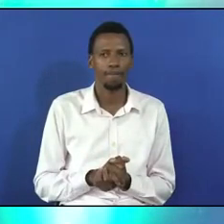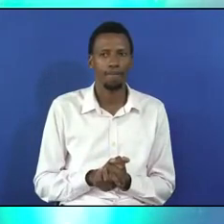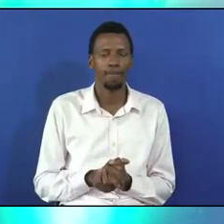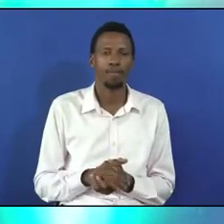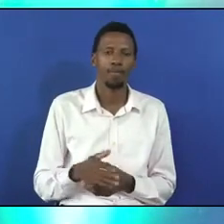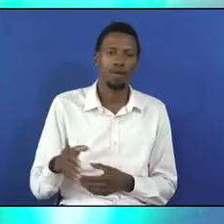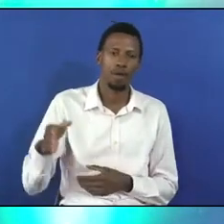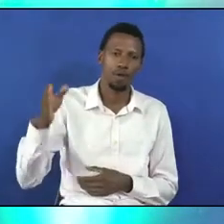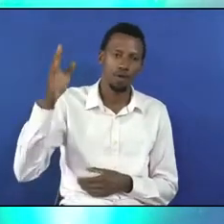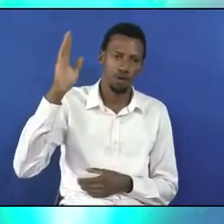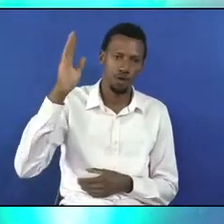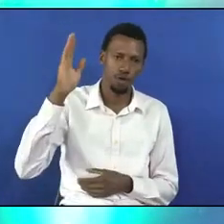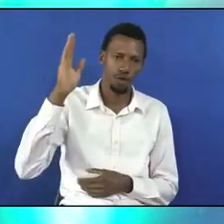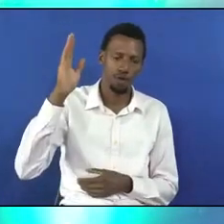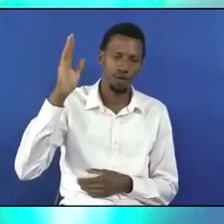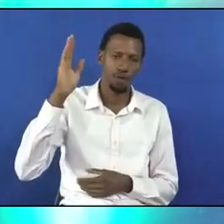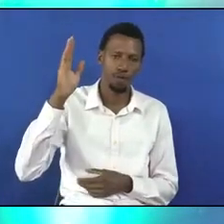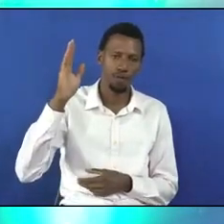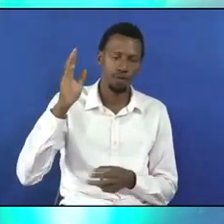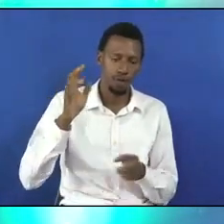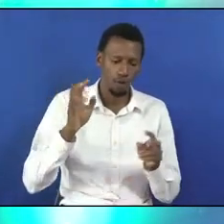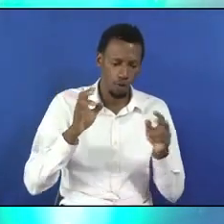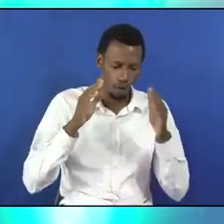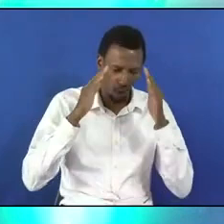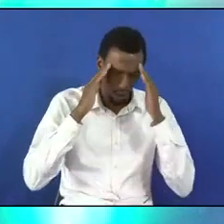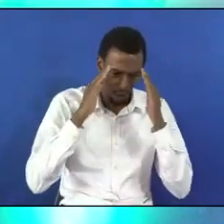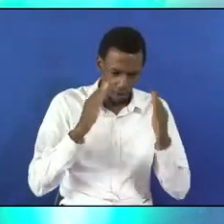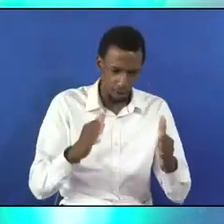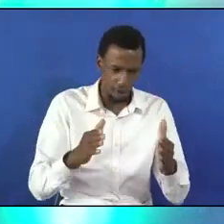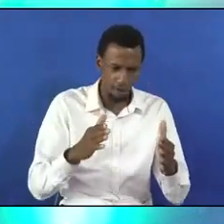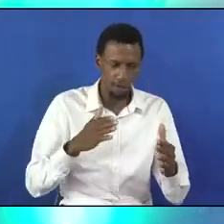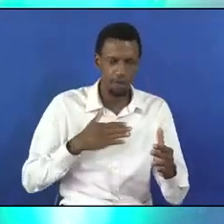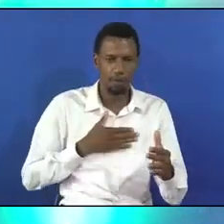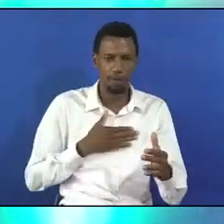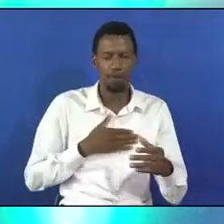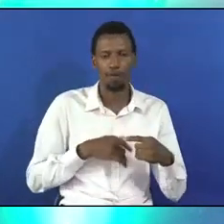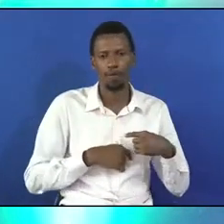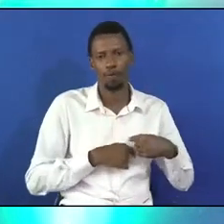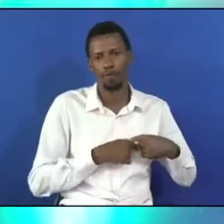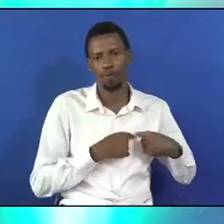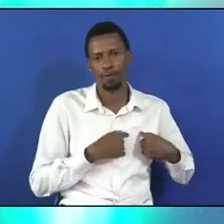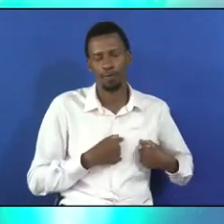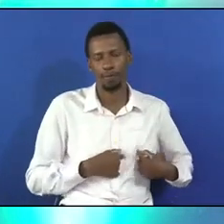God looks at our hearts.